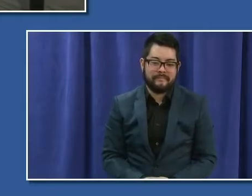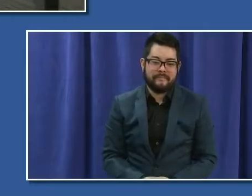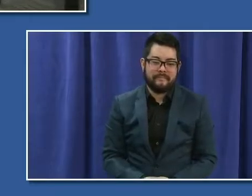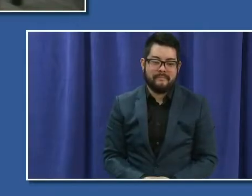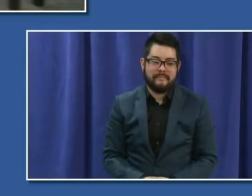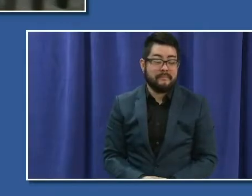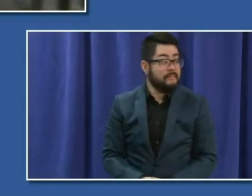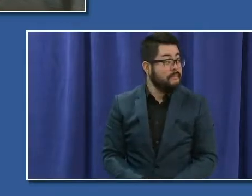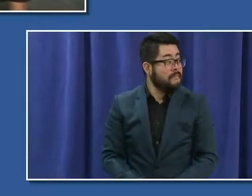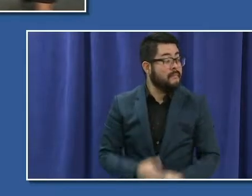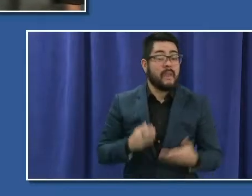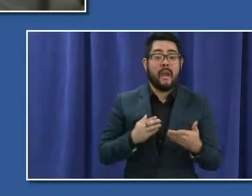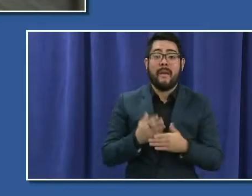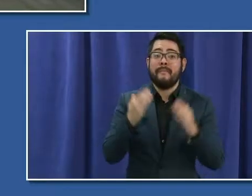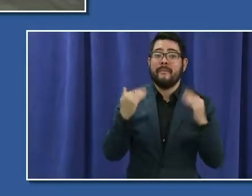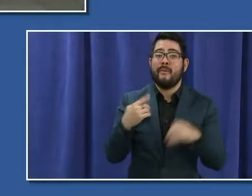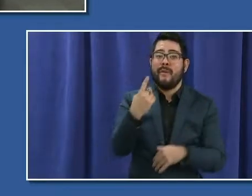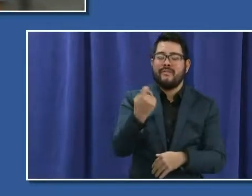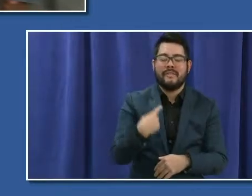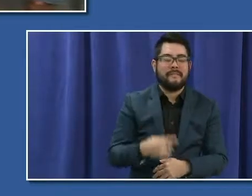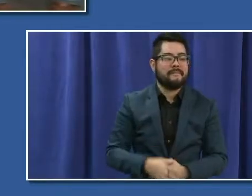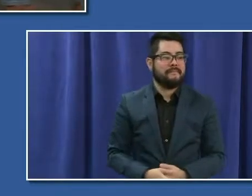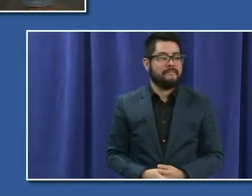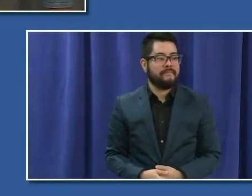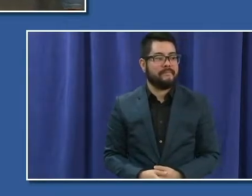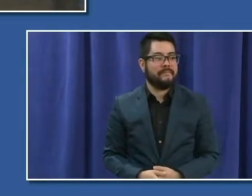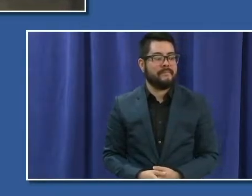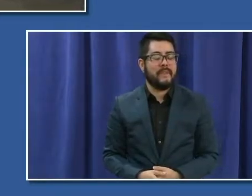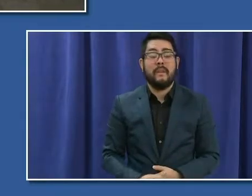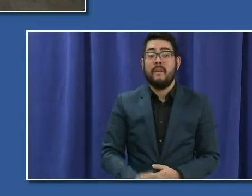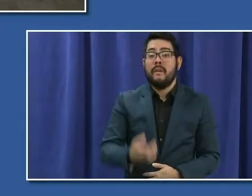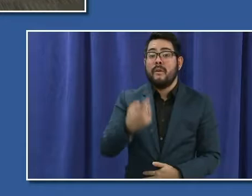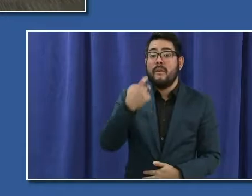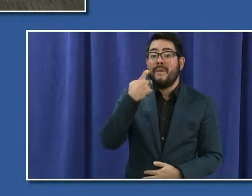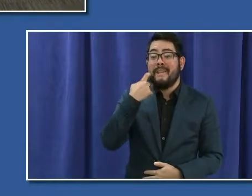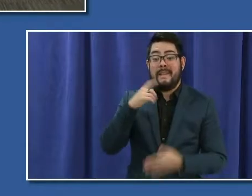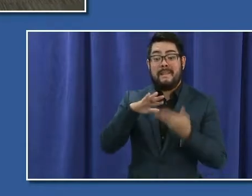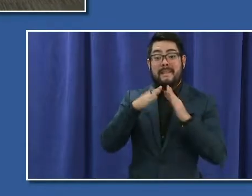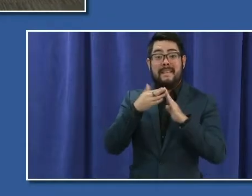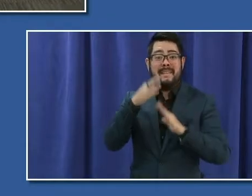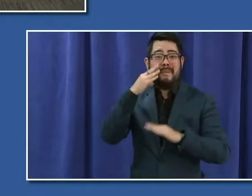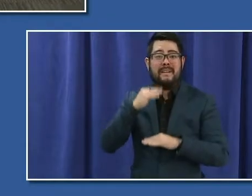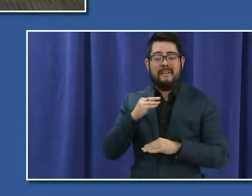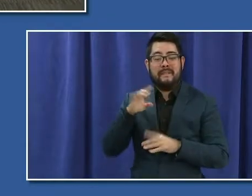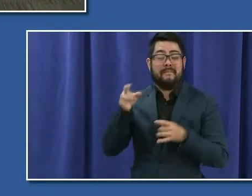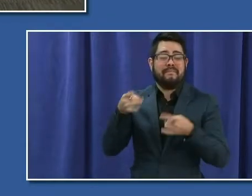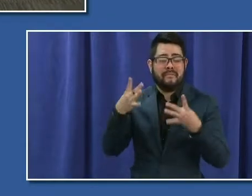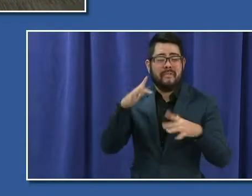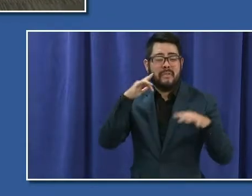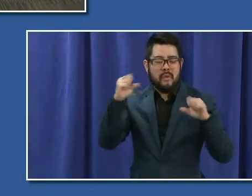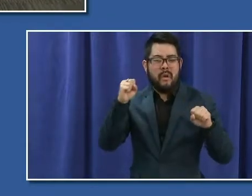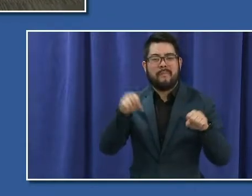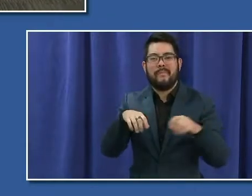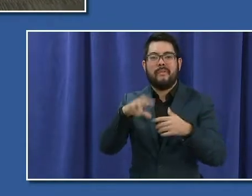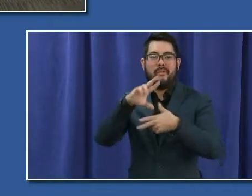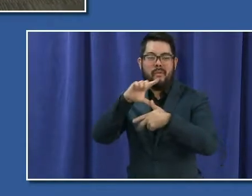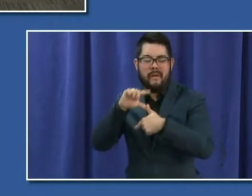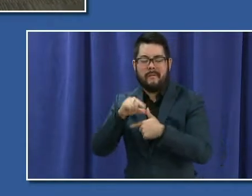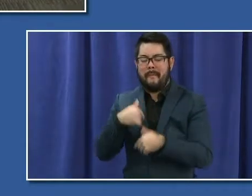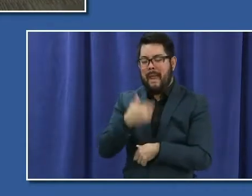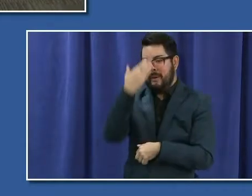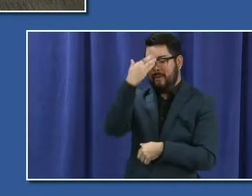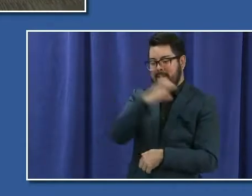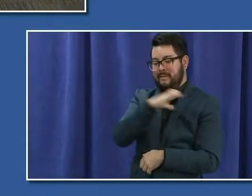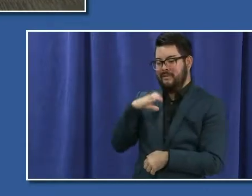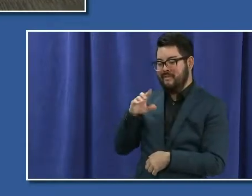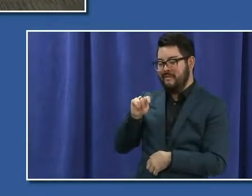All right, next question. Recently, the city experienced a major storm and even a tornado, which I know Commissioner Tully just talked about.